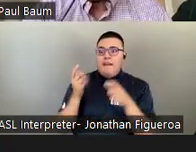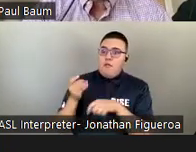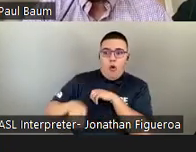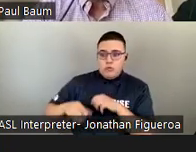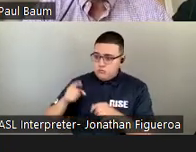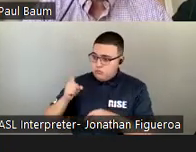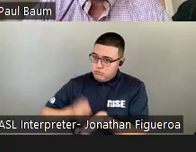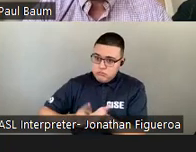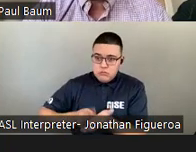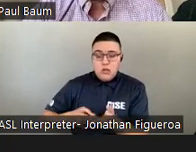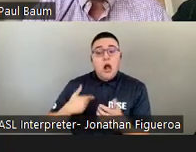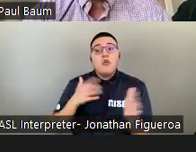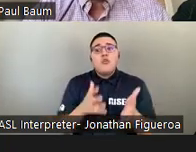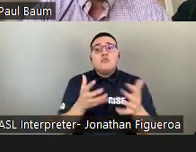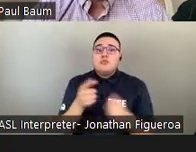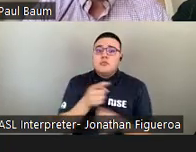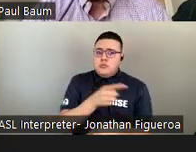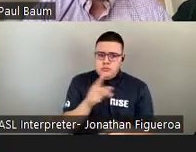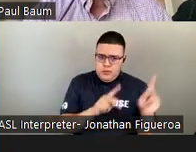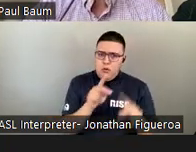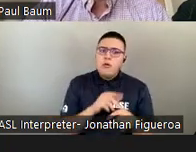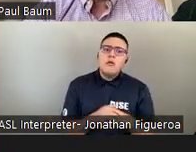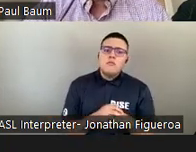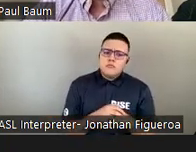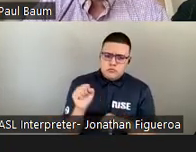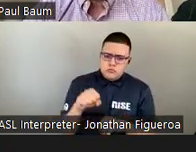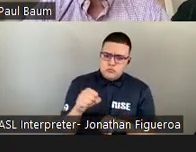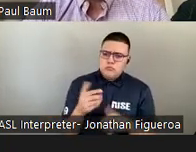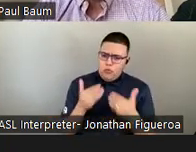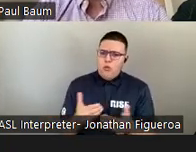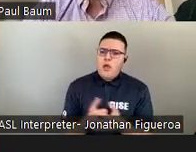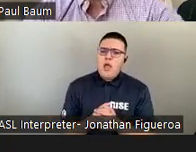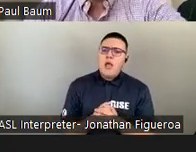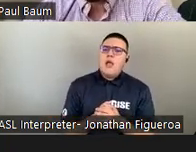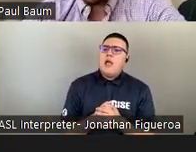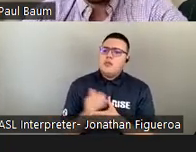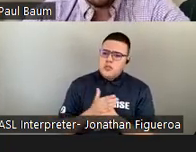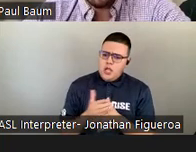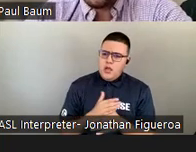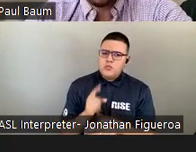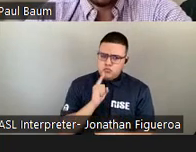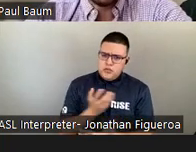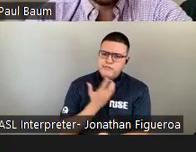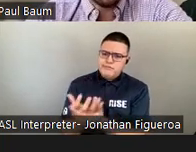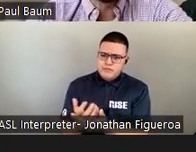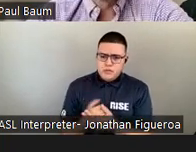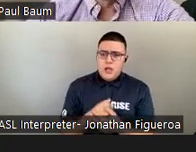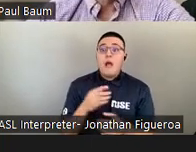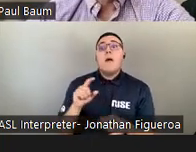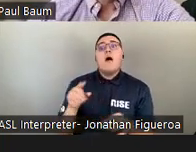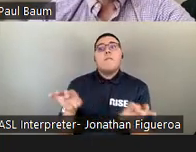to have that conversation and really speak up, but also get that training on how to have those conversations as